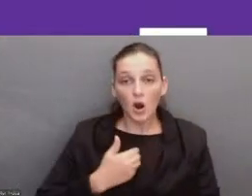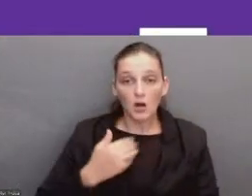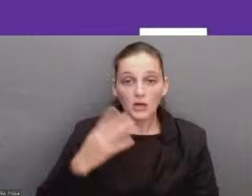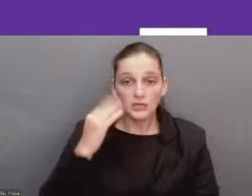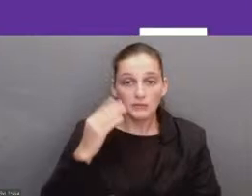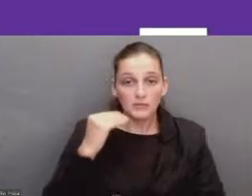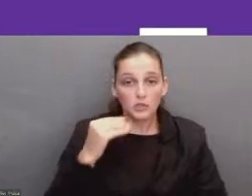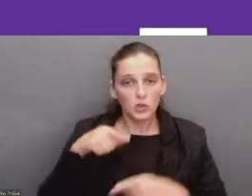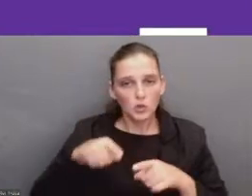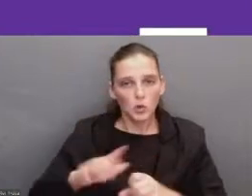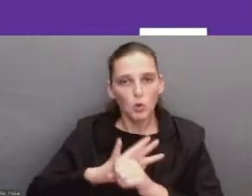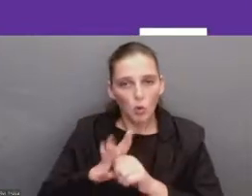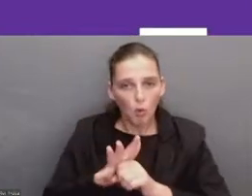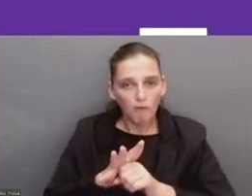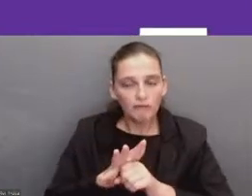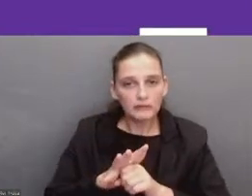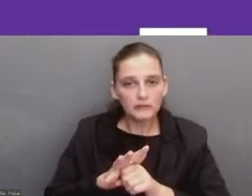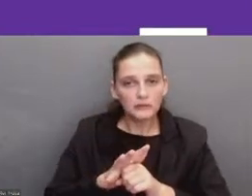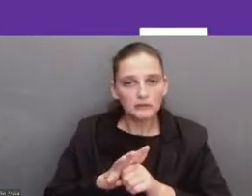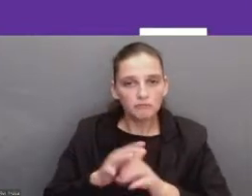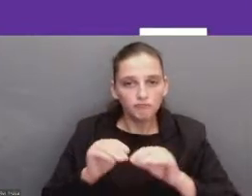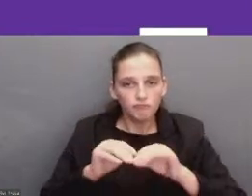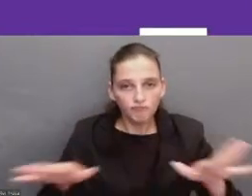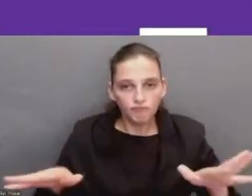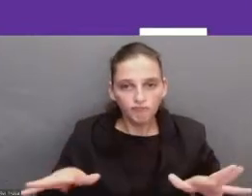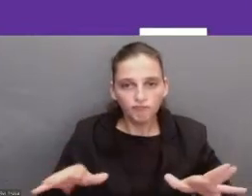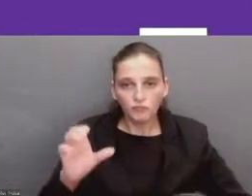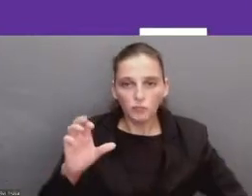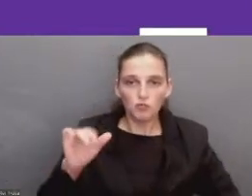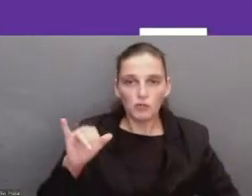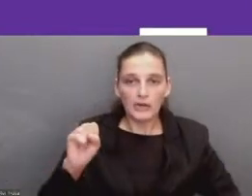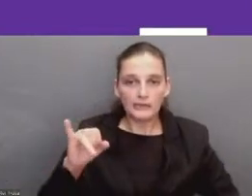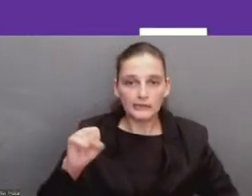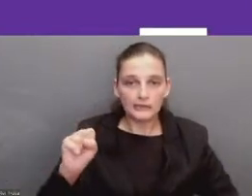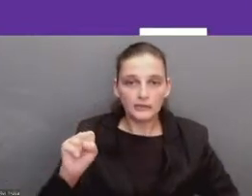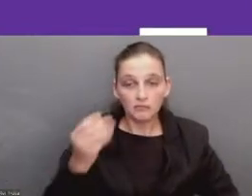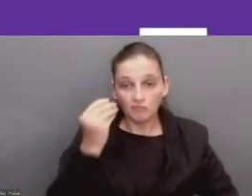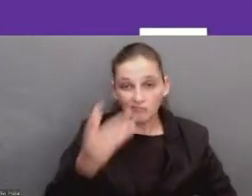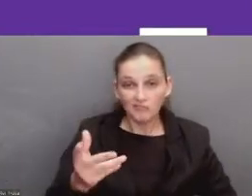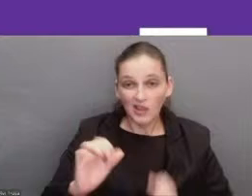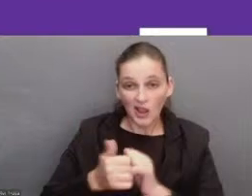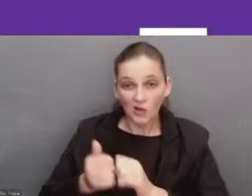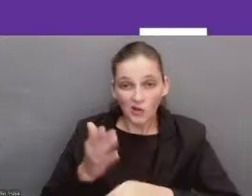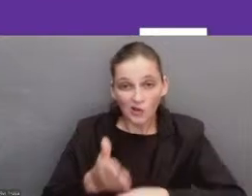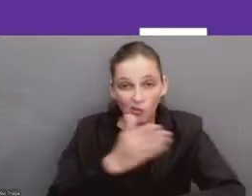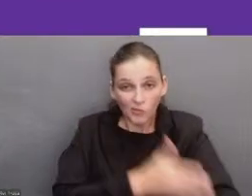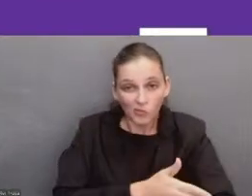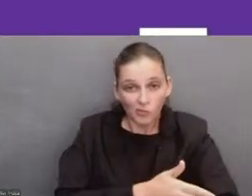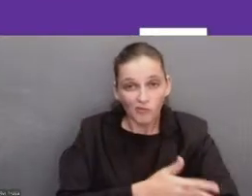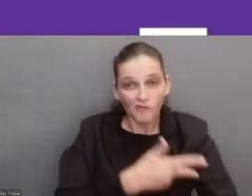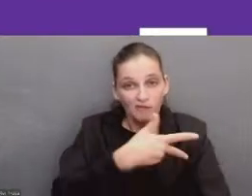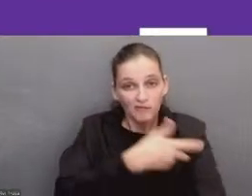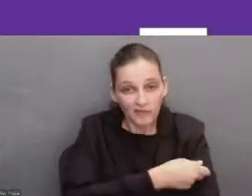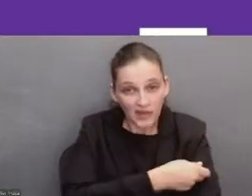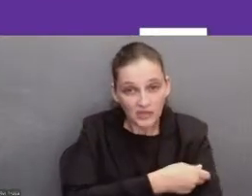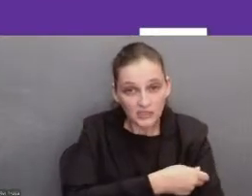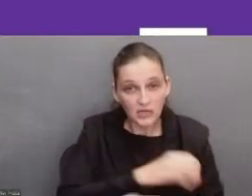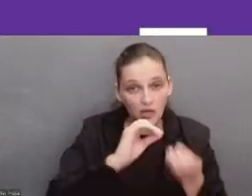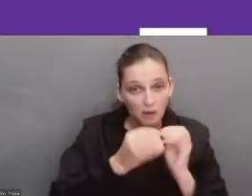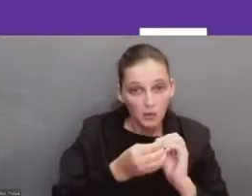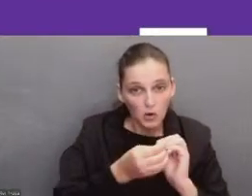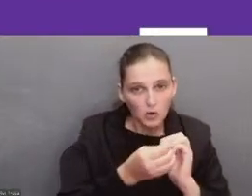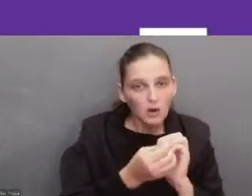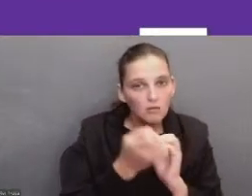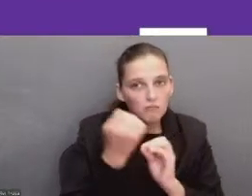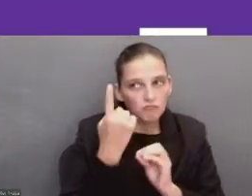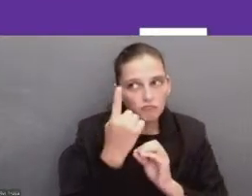crisis, and to offer recommendations to improve not only vaccination rates, but also other services that are so